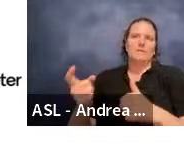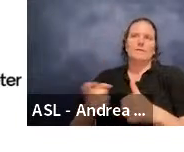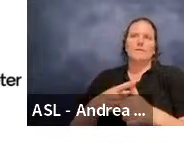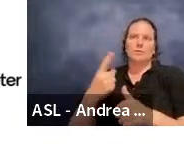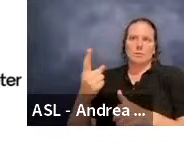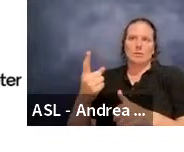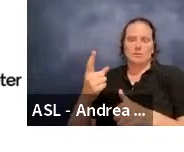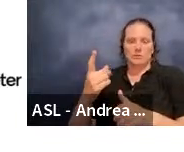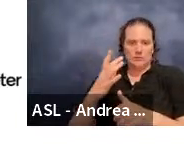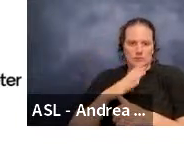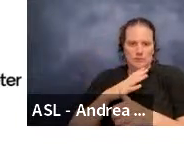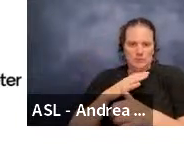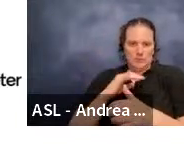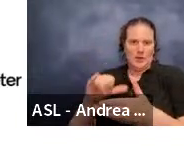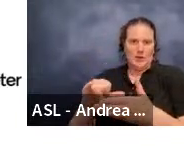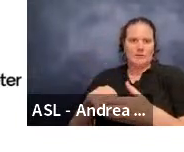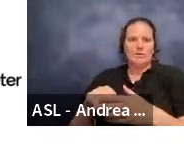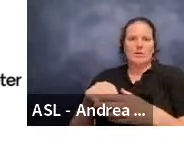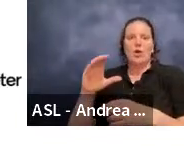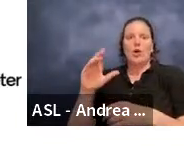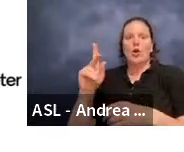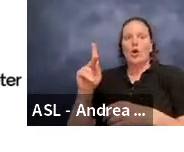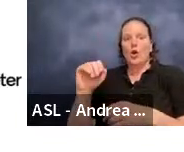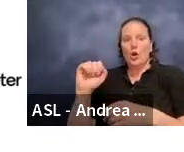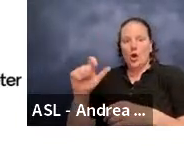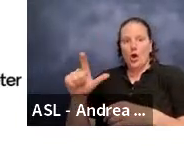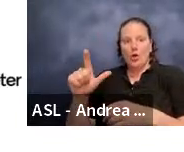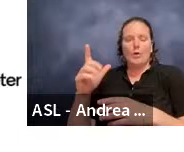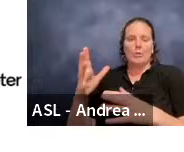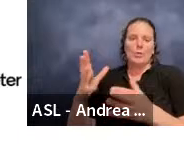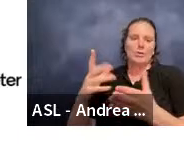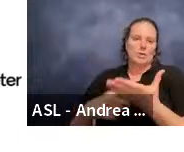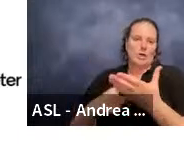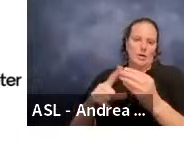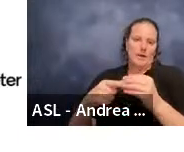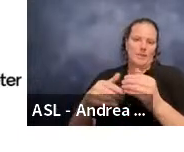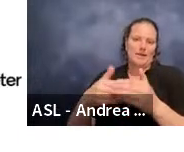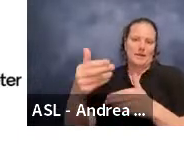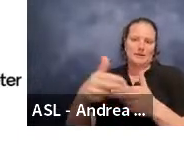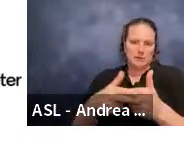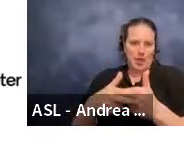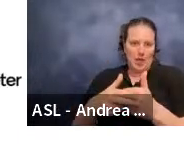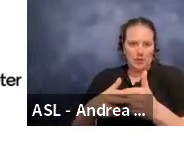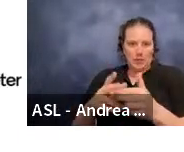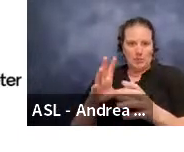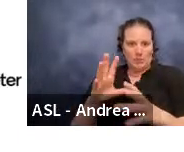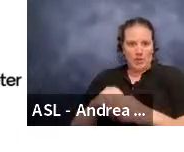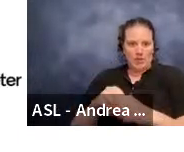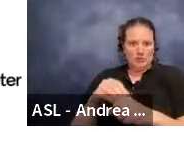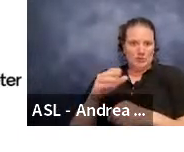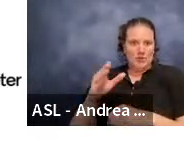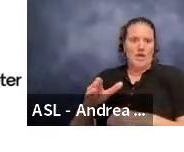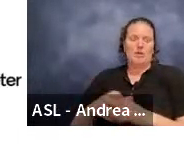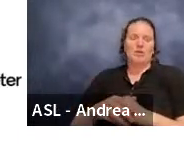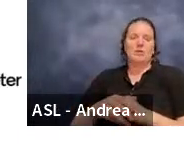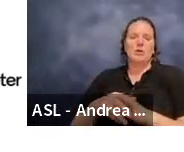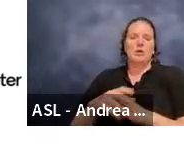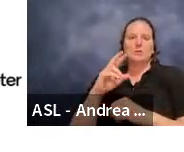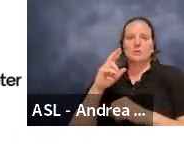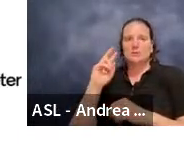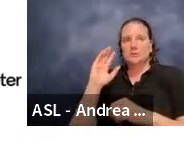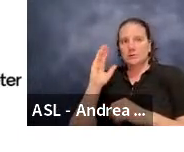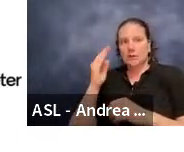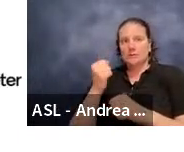This is the first one, and then Carl will talk to us about the next slide, and we'll engage there. So it looks like safe and